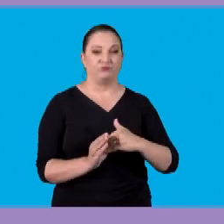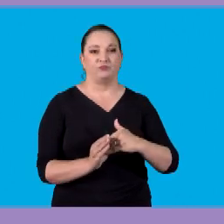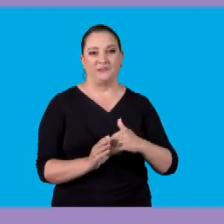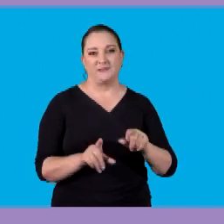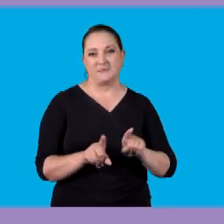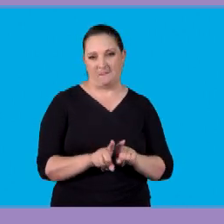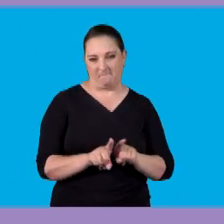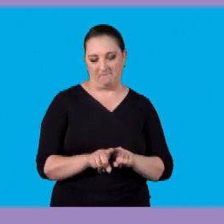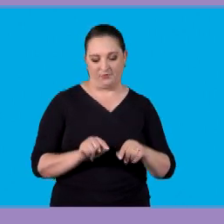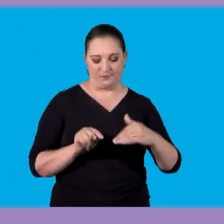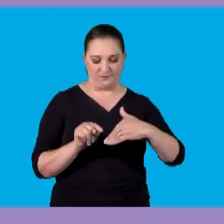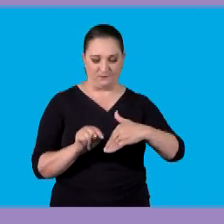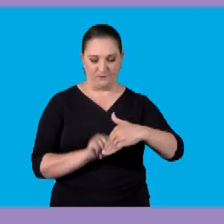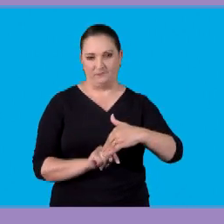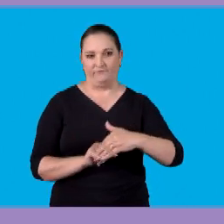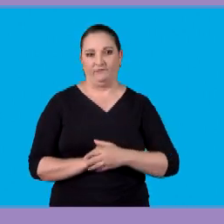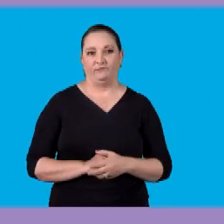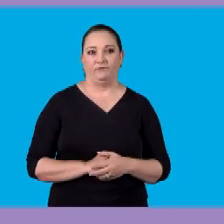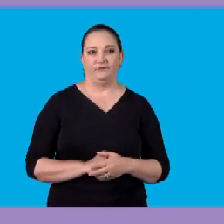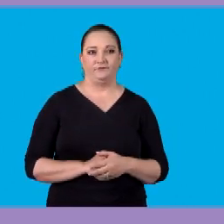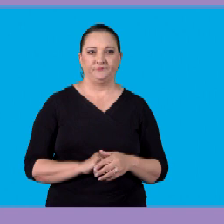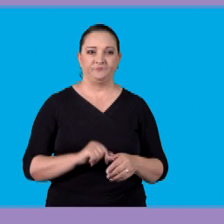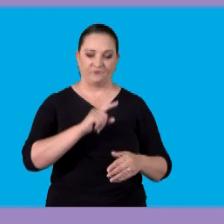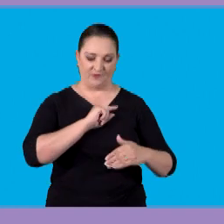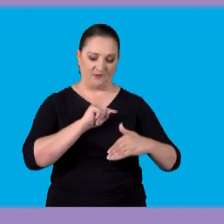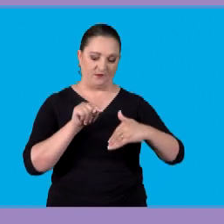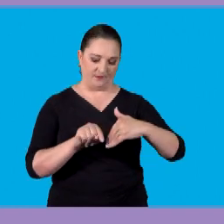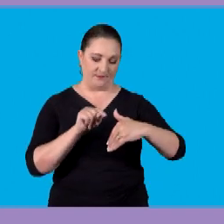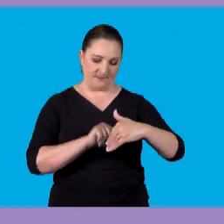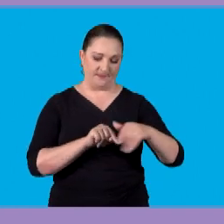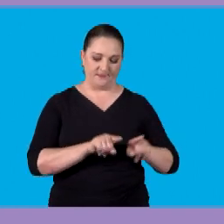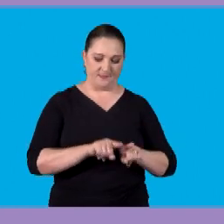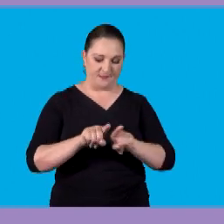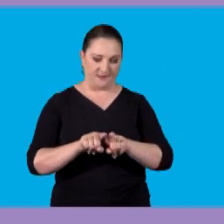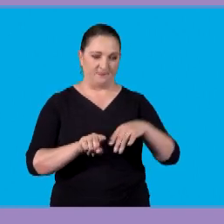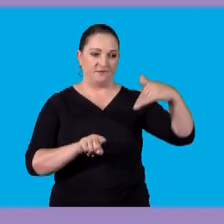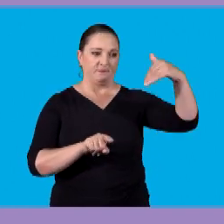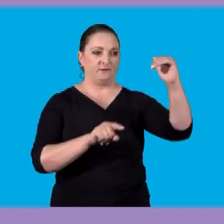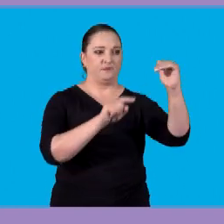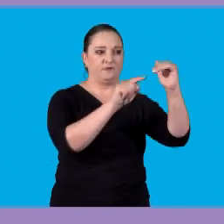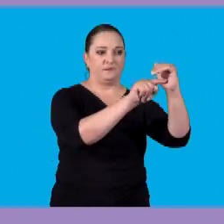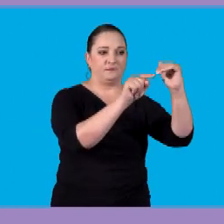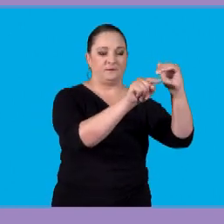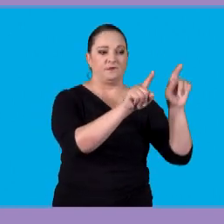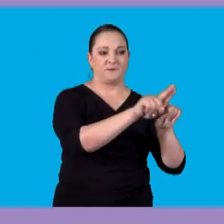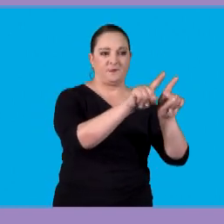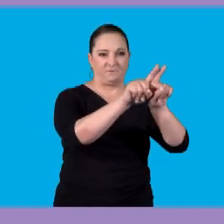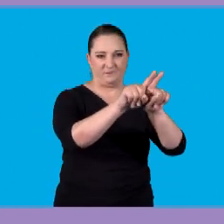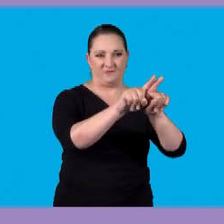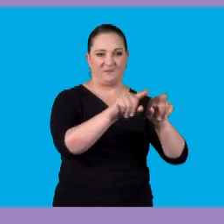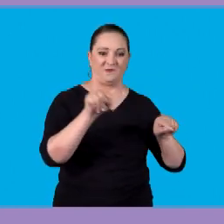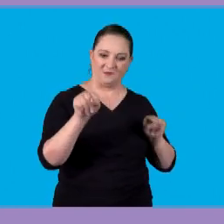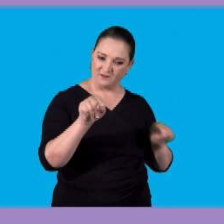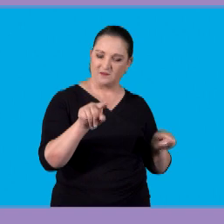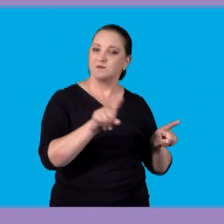be equals to that part of the angle, and also that part of the angle will be equals to that part of the angle. Now, this